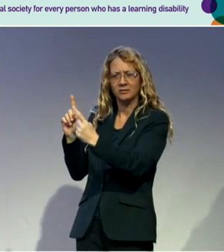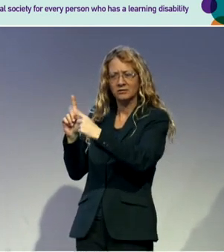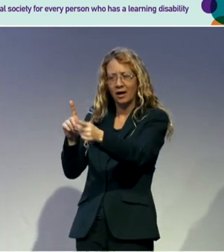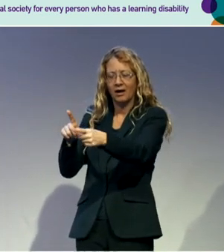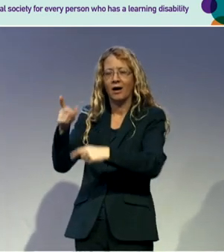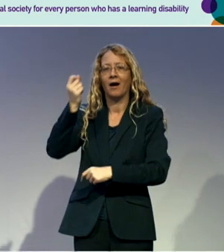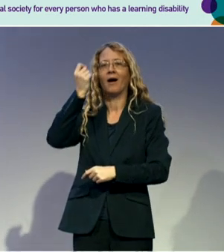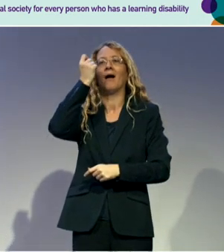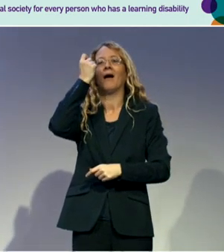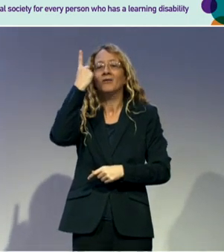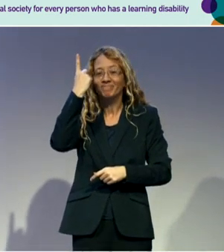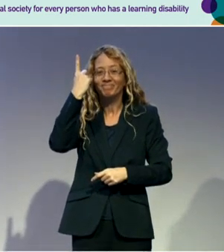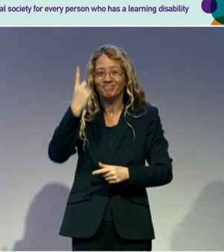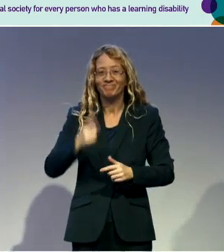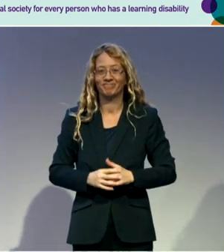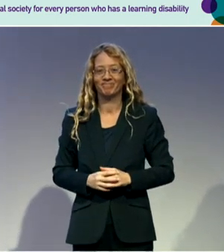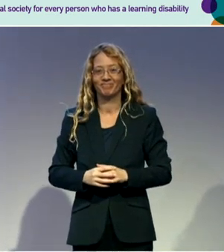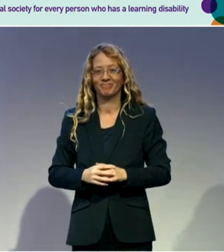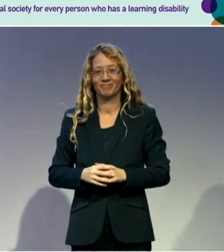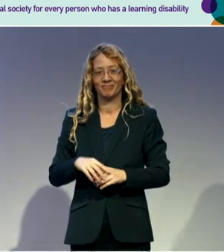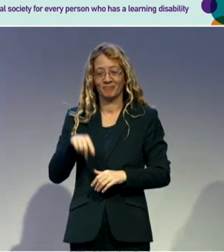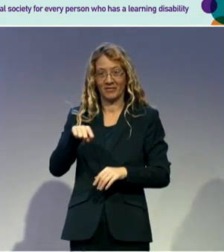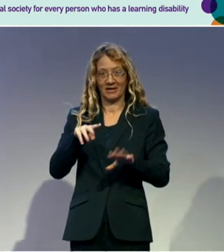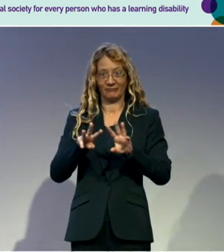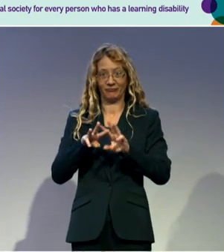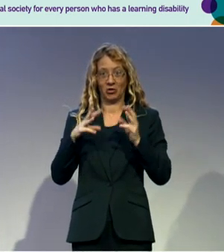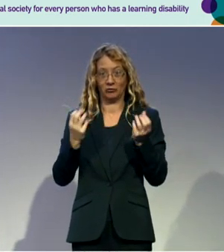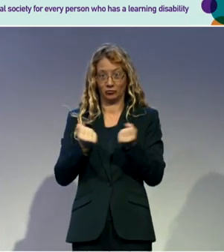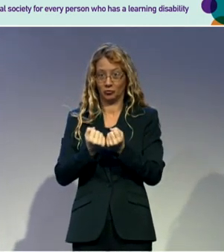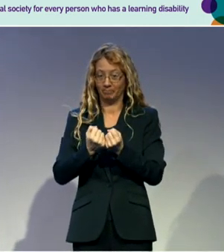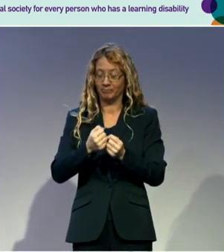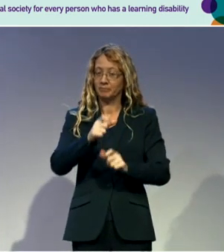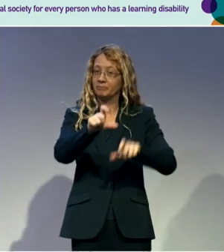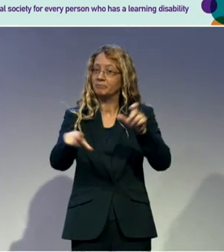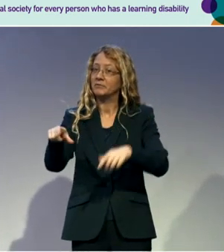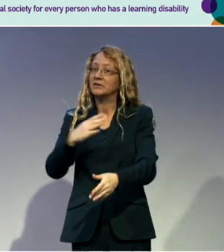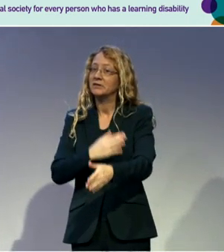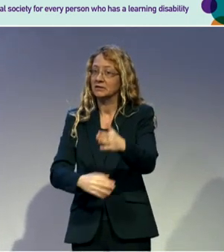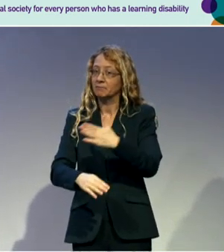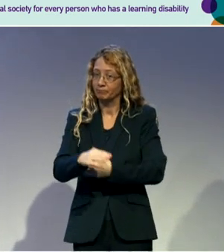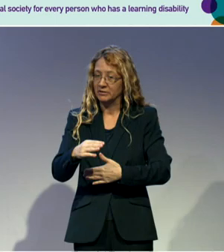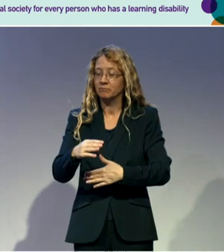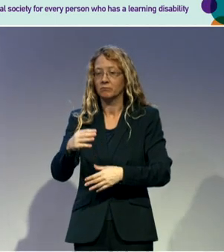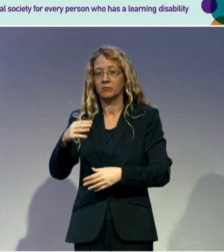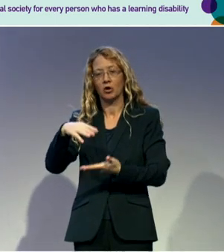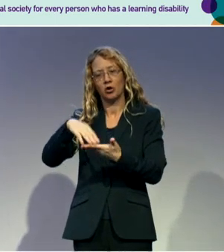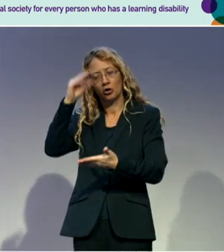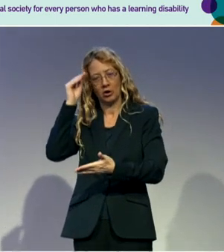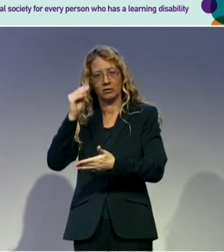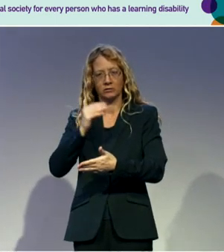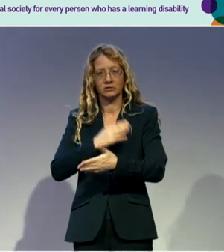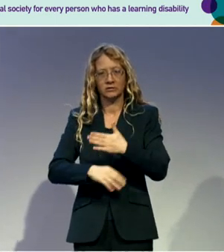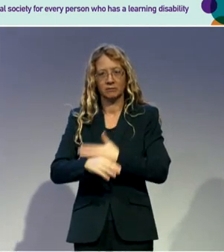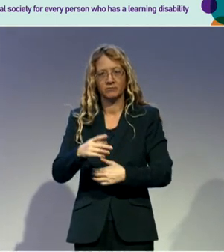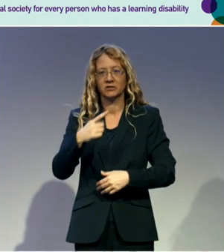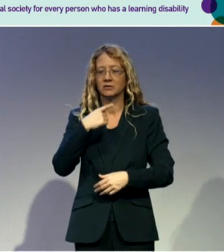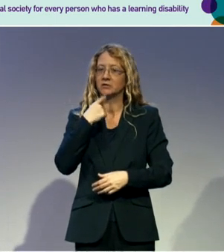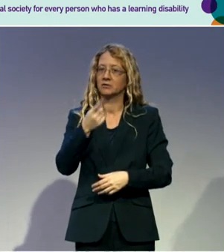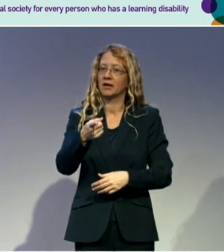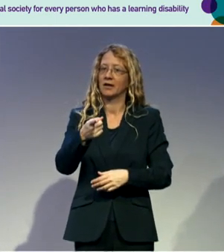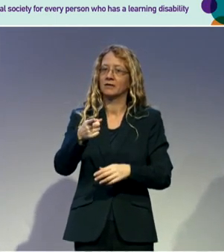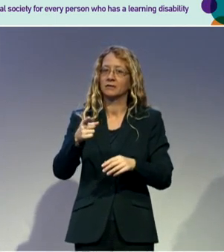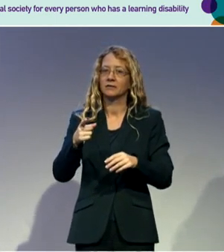these workshops, people who have learning disabilities created their own manifestos for change, capturing the most important issues for